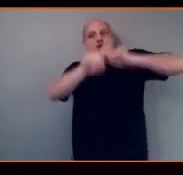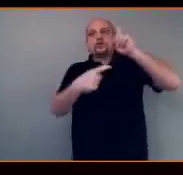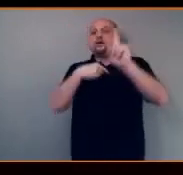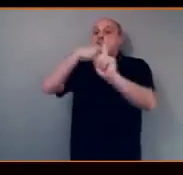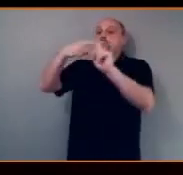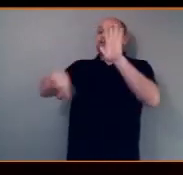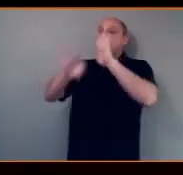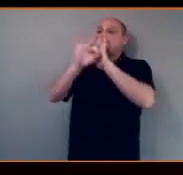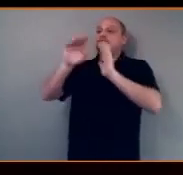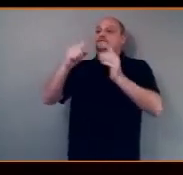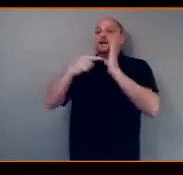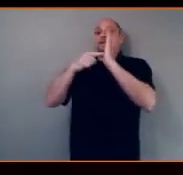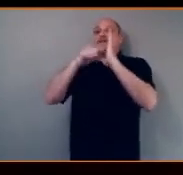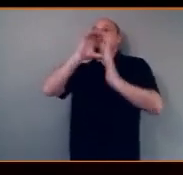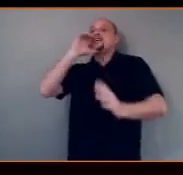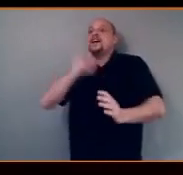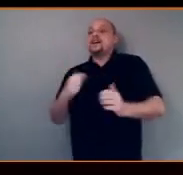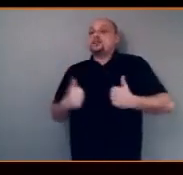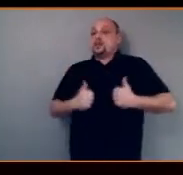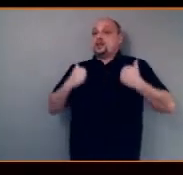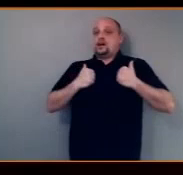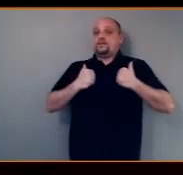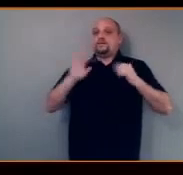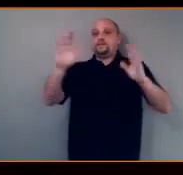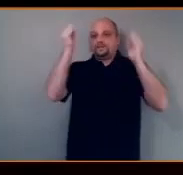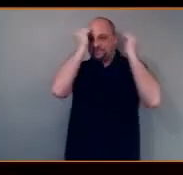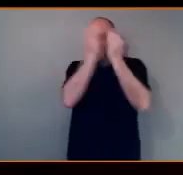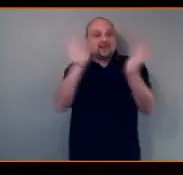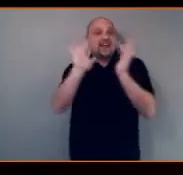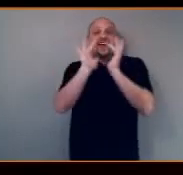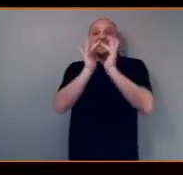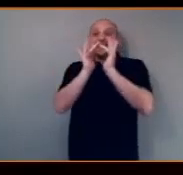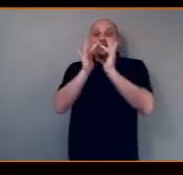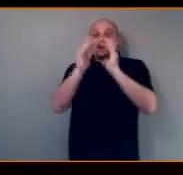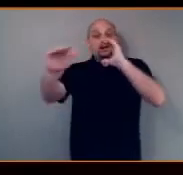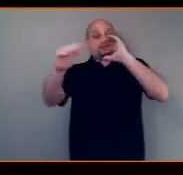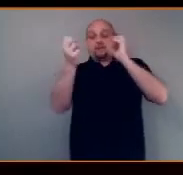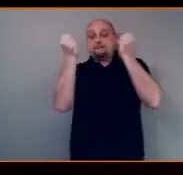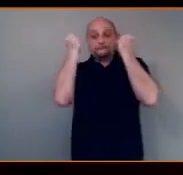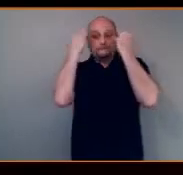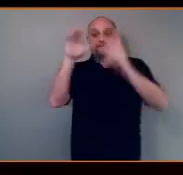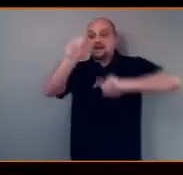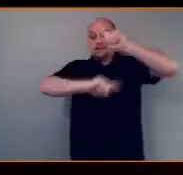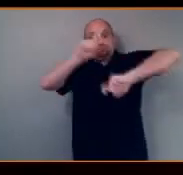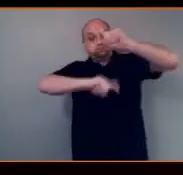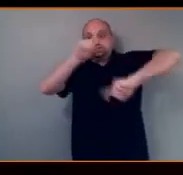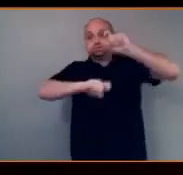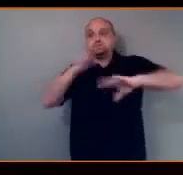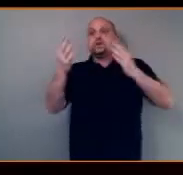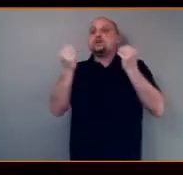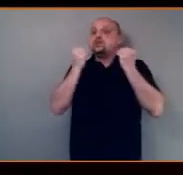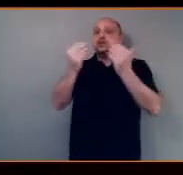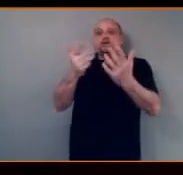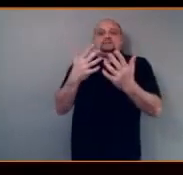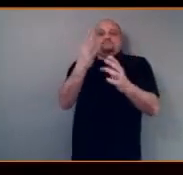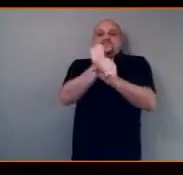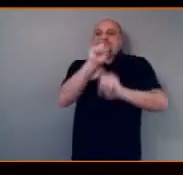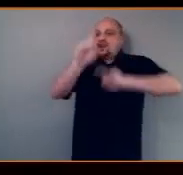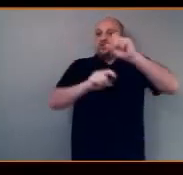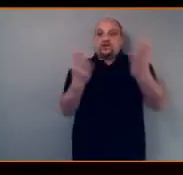life itself. The internet is buzzing with excitement over yesterday's Mars landing, so let's take questions from the